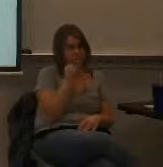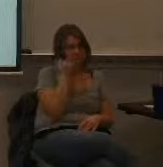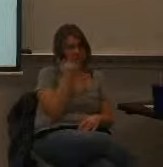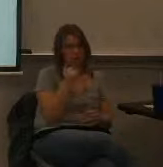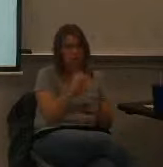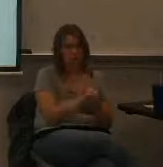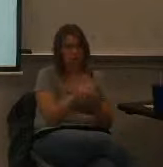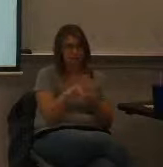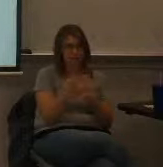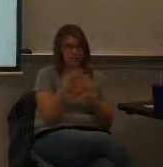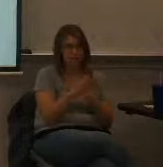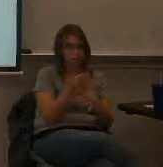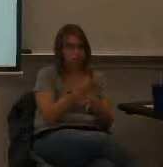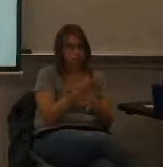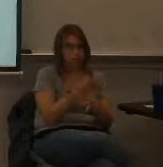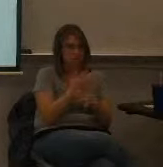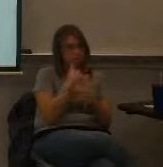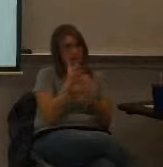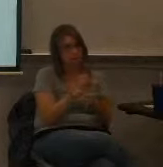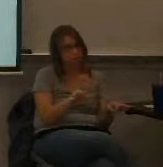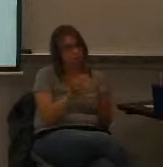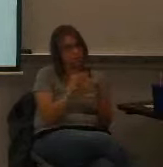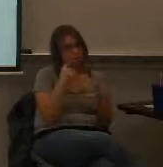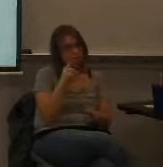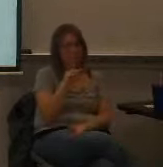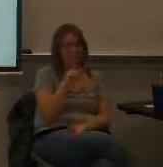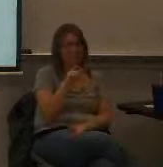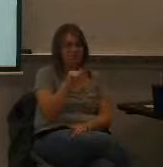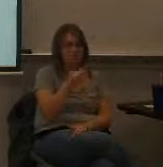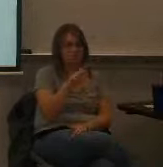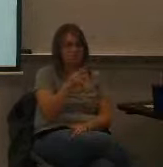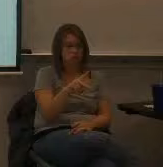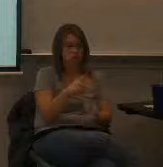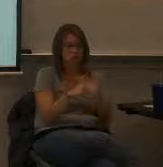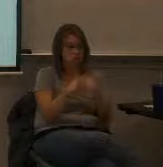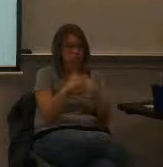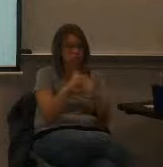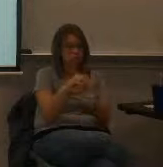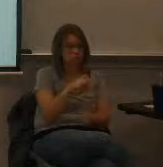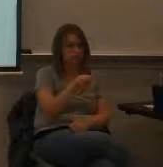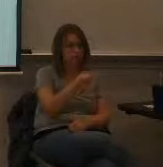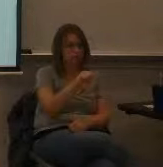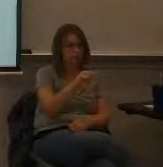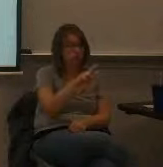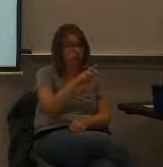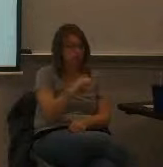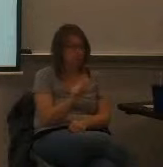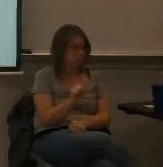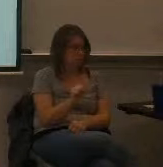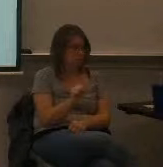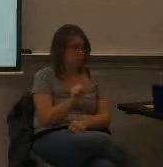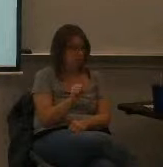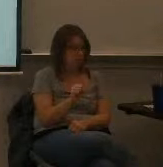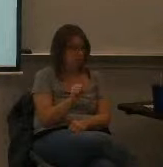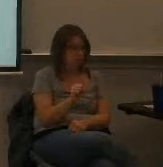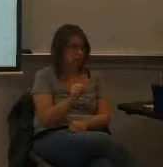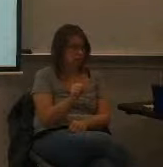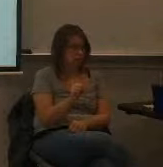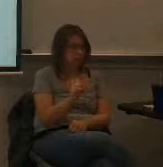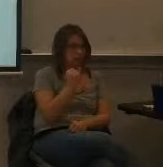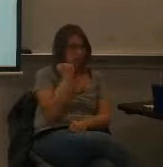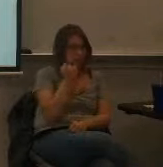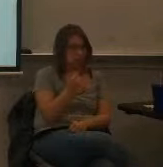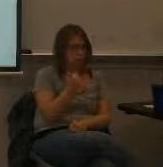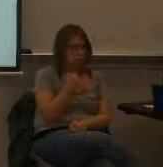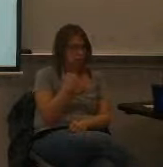idea that these disturbances matter as far as network structure of streams matter as far as network structure, because if